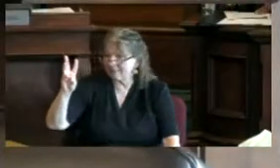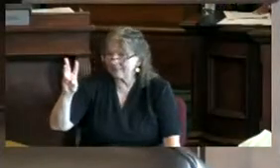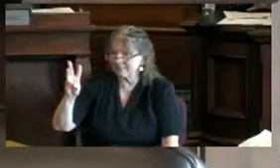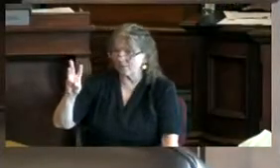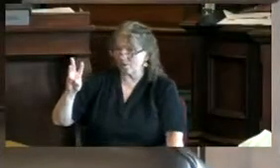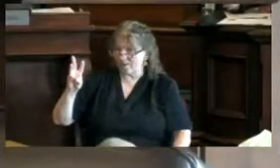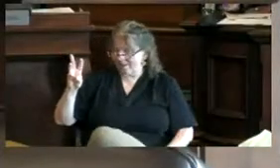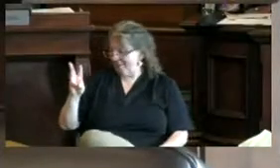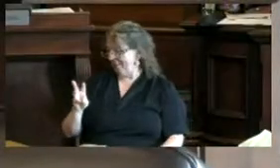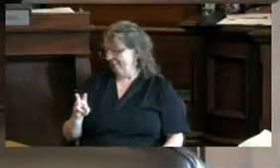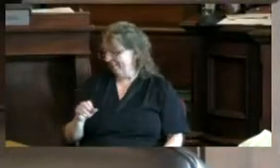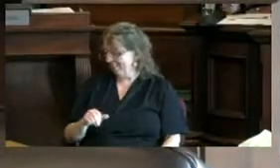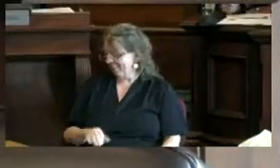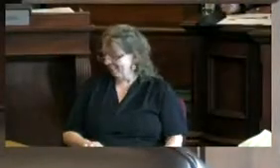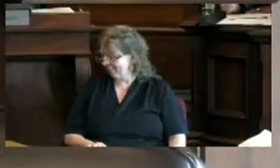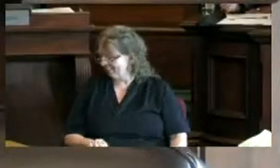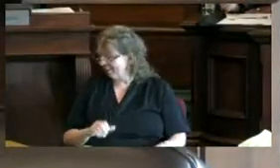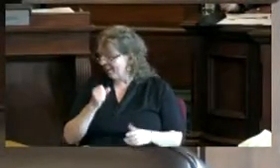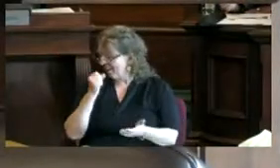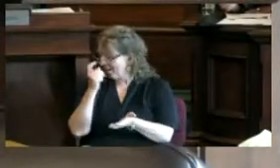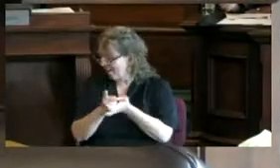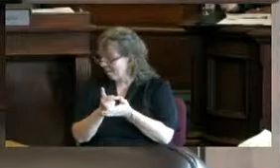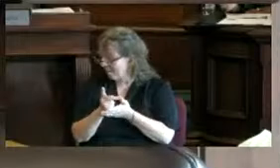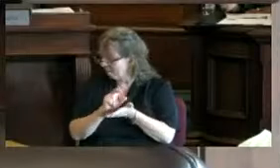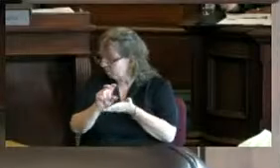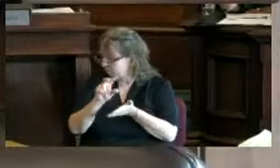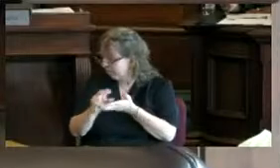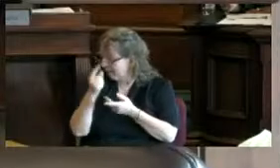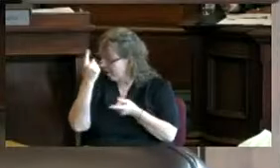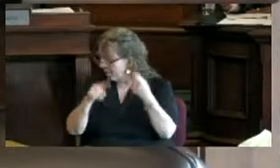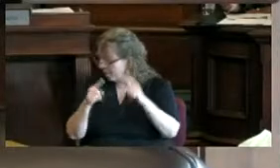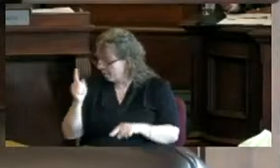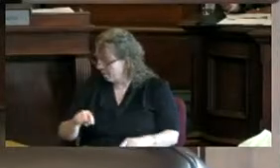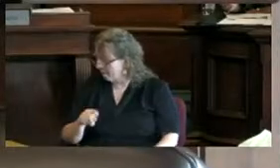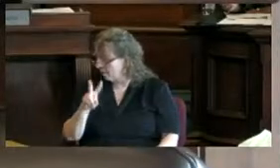authorizing appropriations and agreements and amending the ordinance number